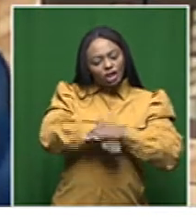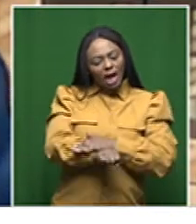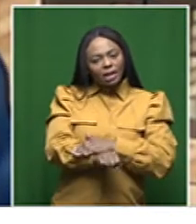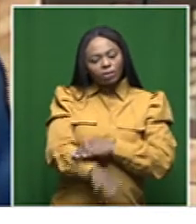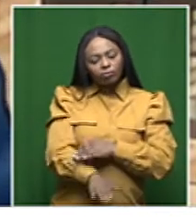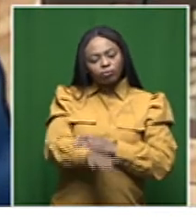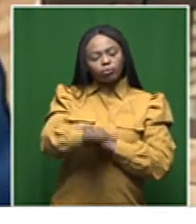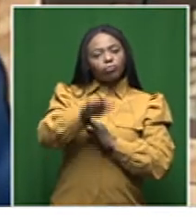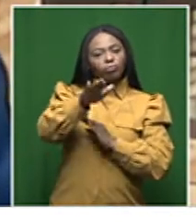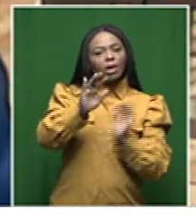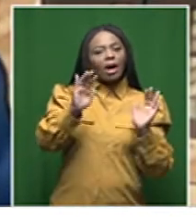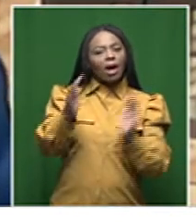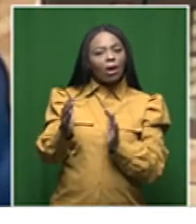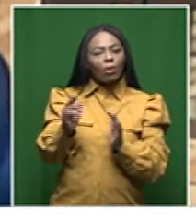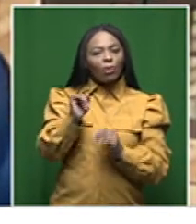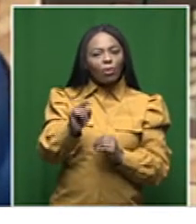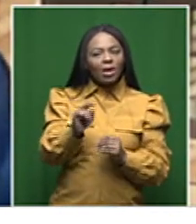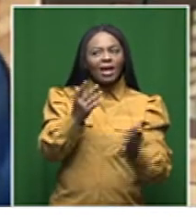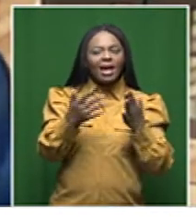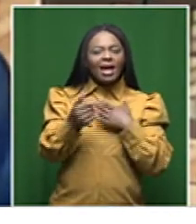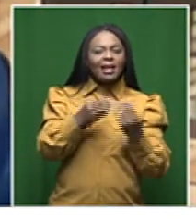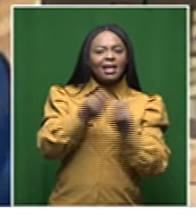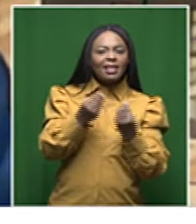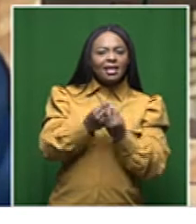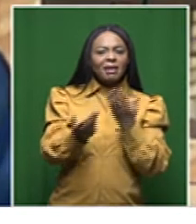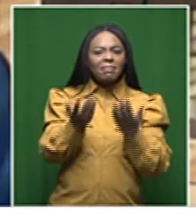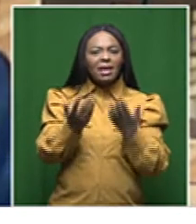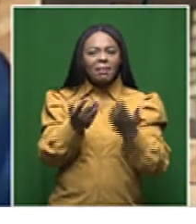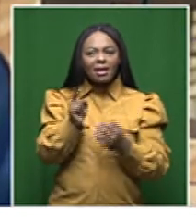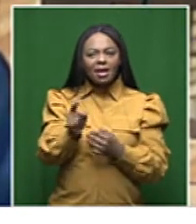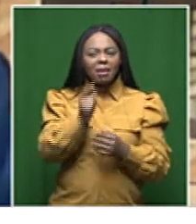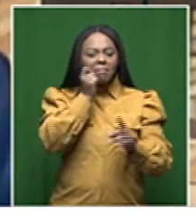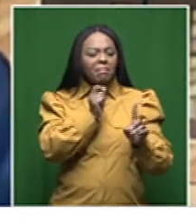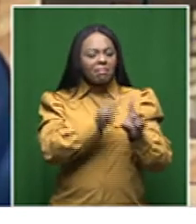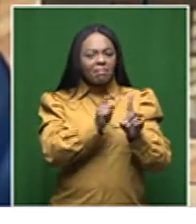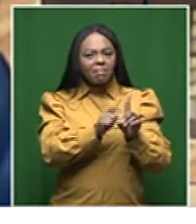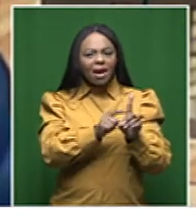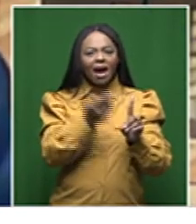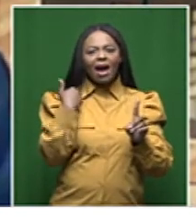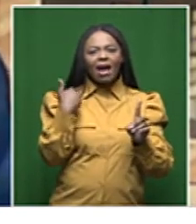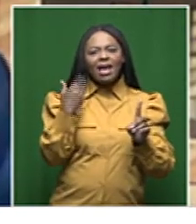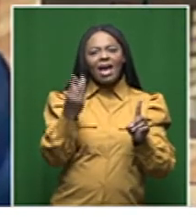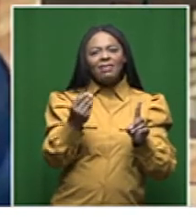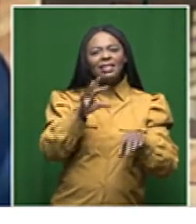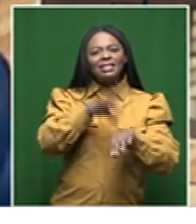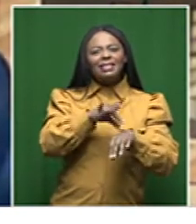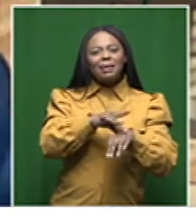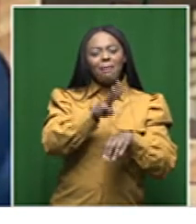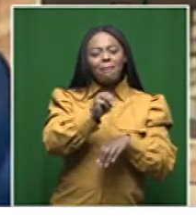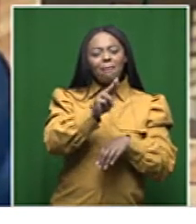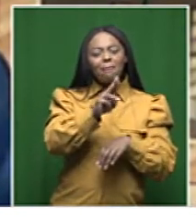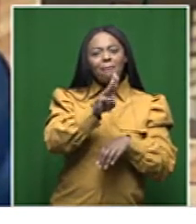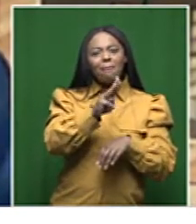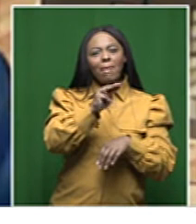childhood, whether there was any element of mumps that this young man had as a child, because that mumps could